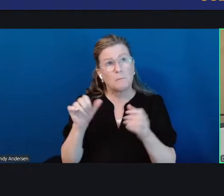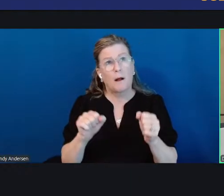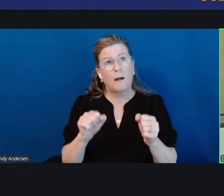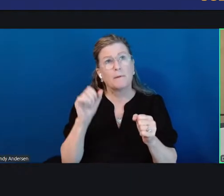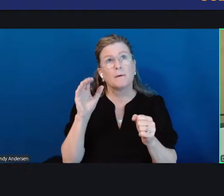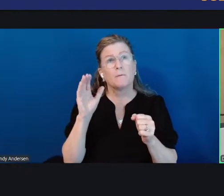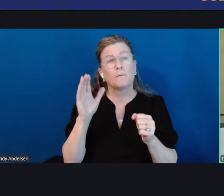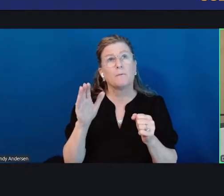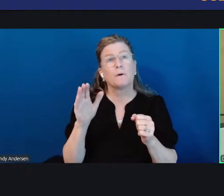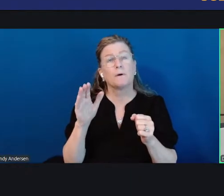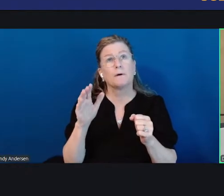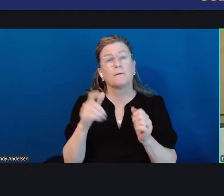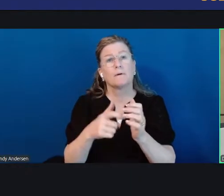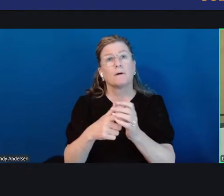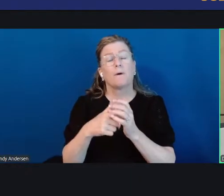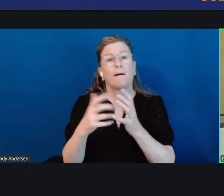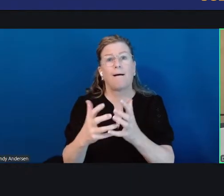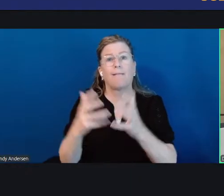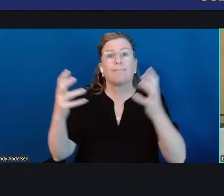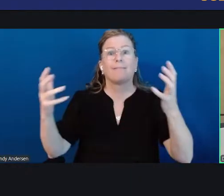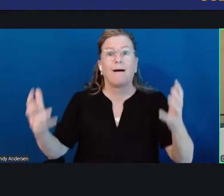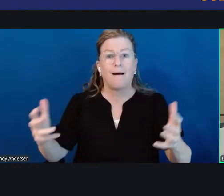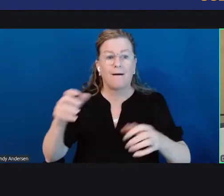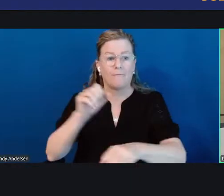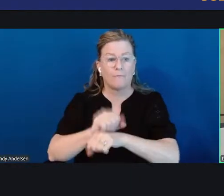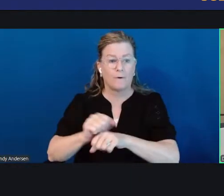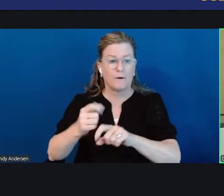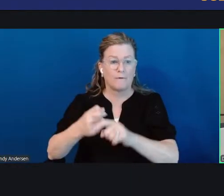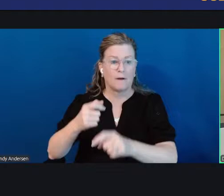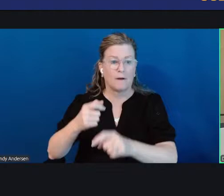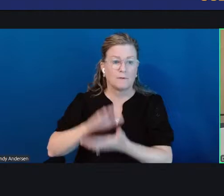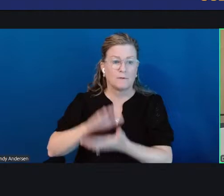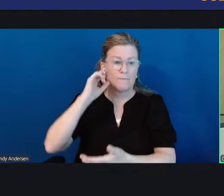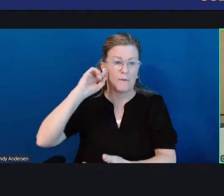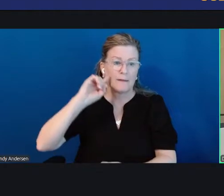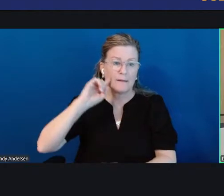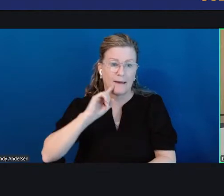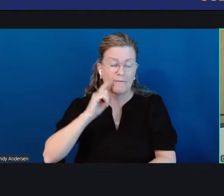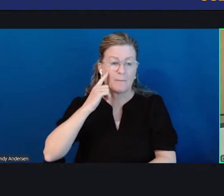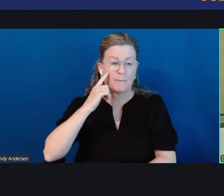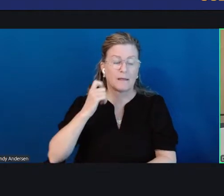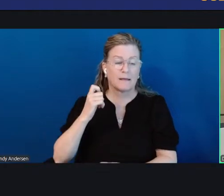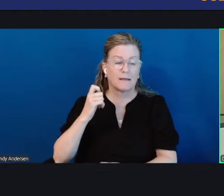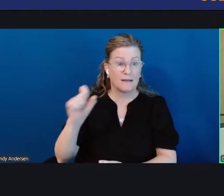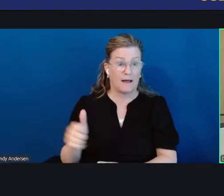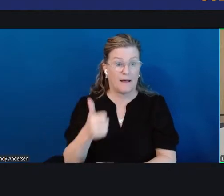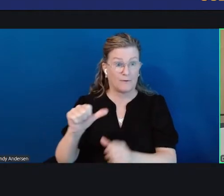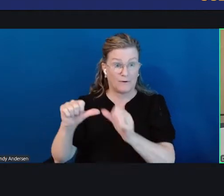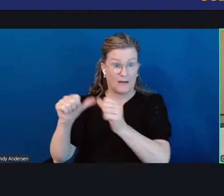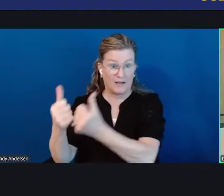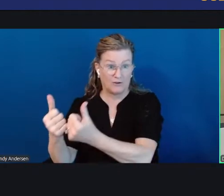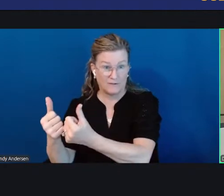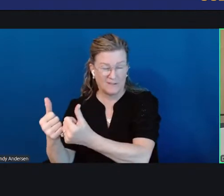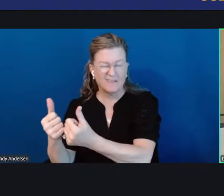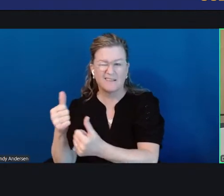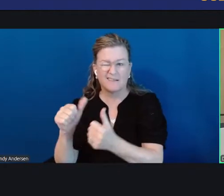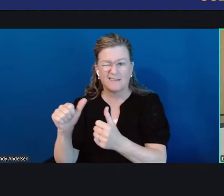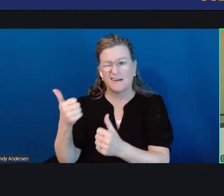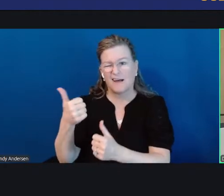a heavy lift from the School for the Deaf, because the other agency or the other higher